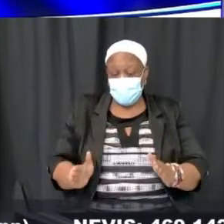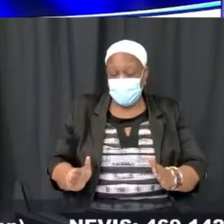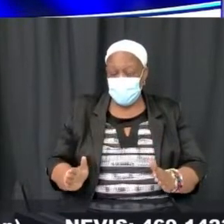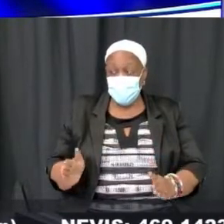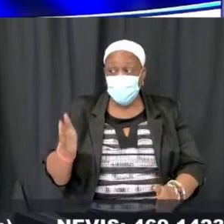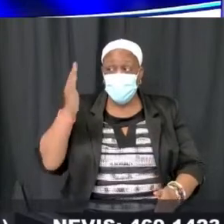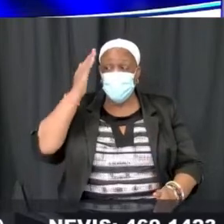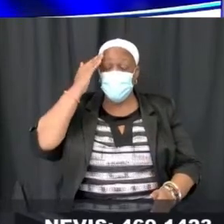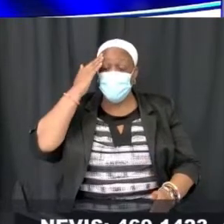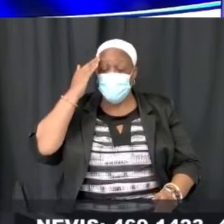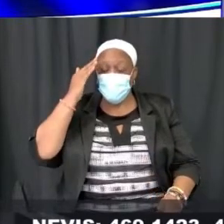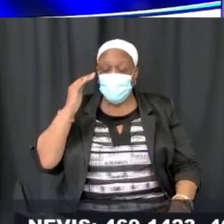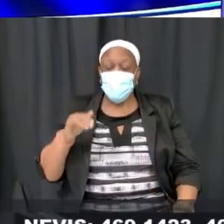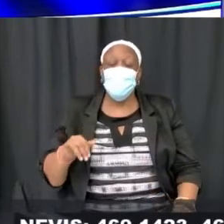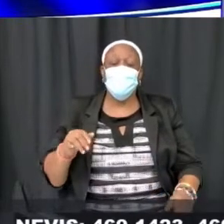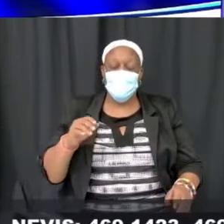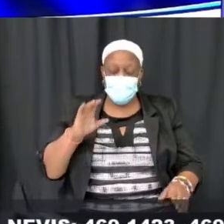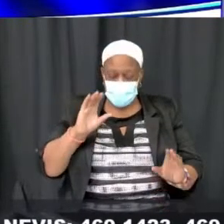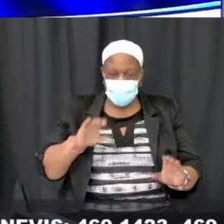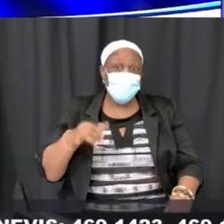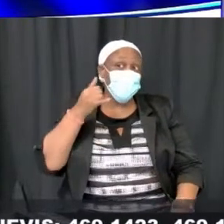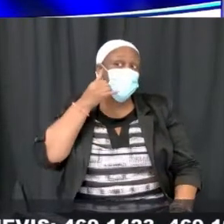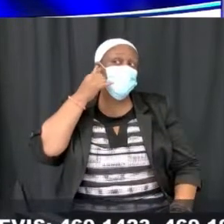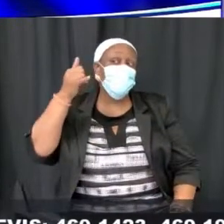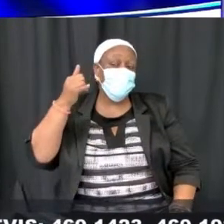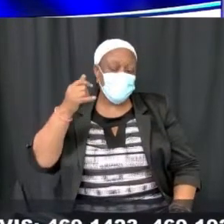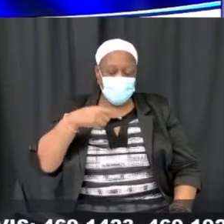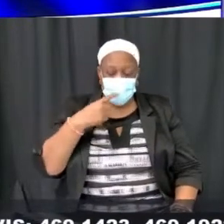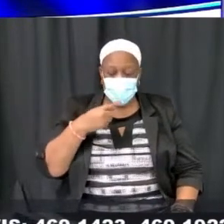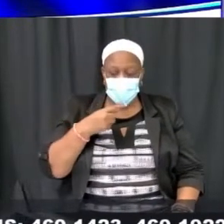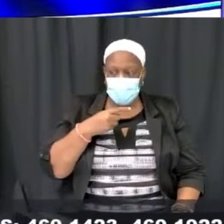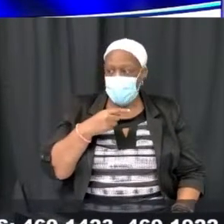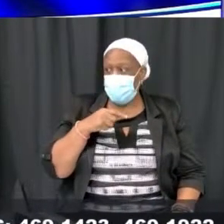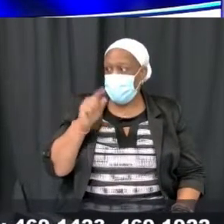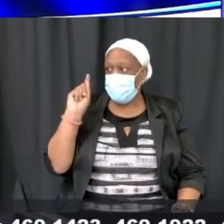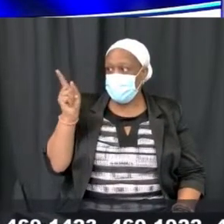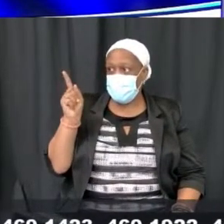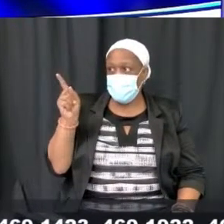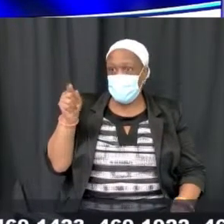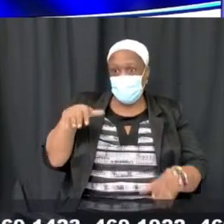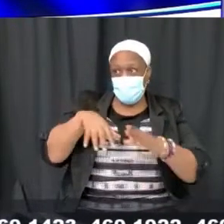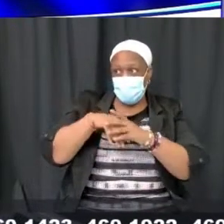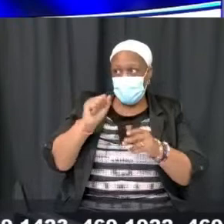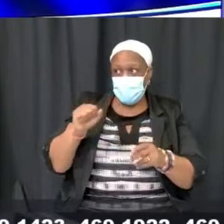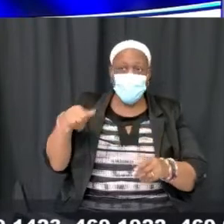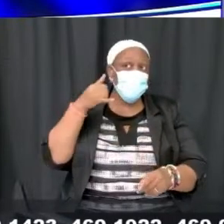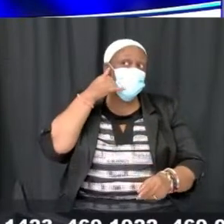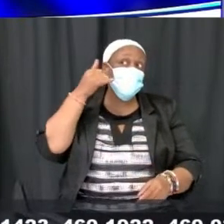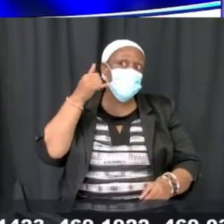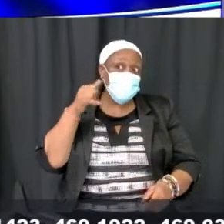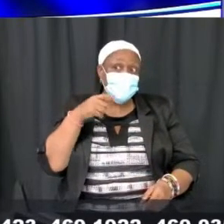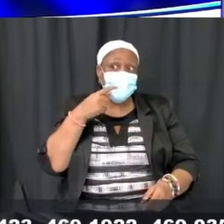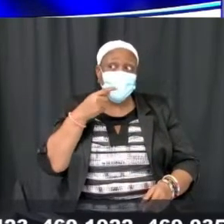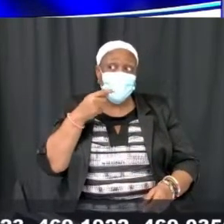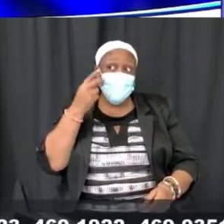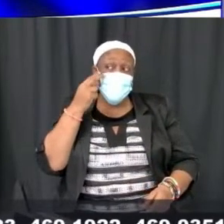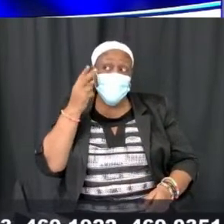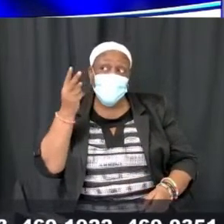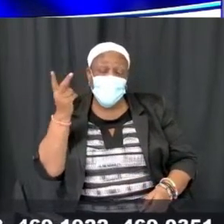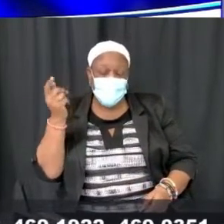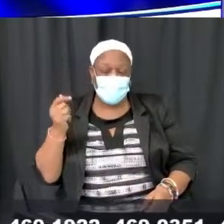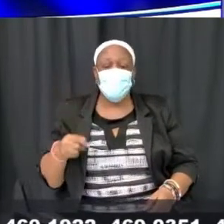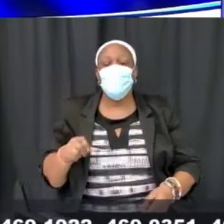condition and would call and report. But we continue to appeal to persons' good judgment and sense of